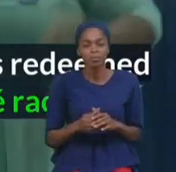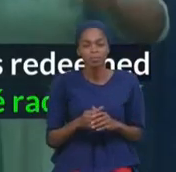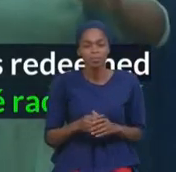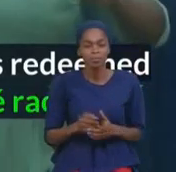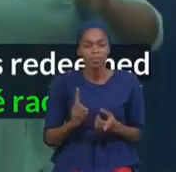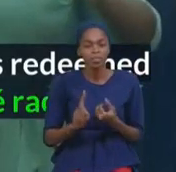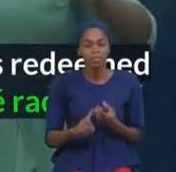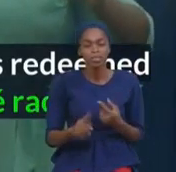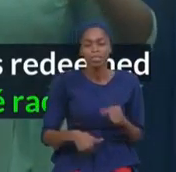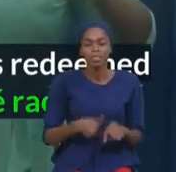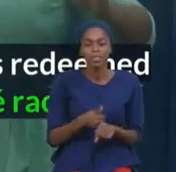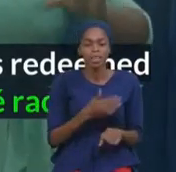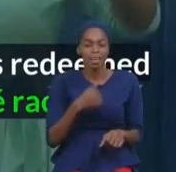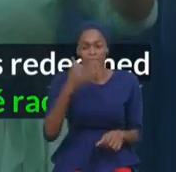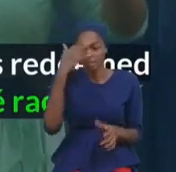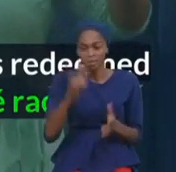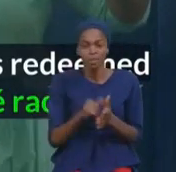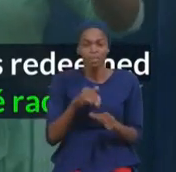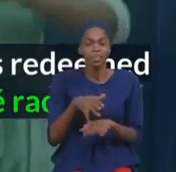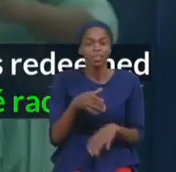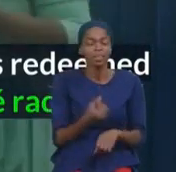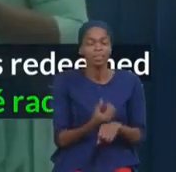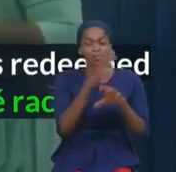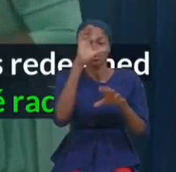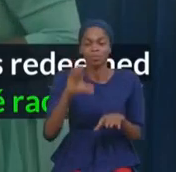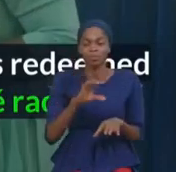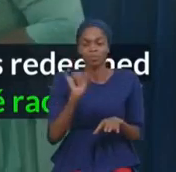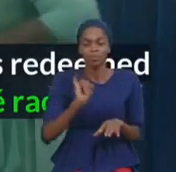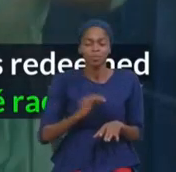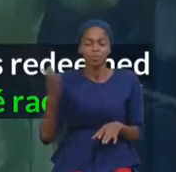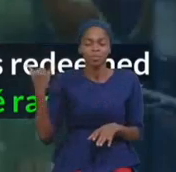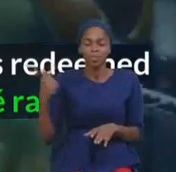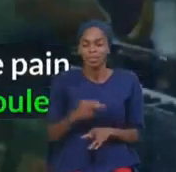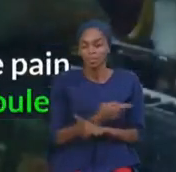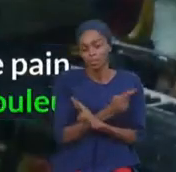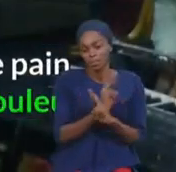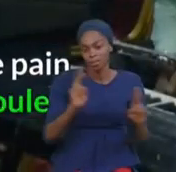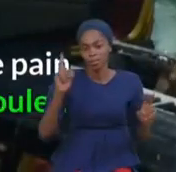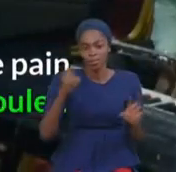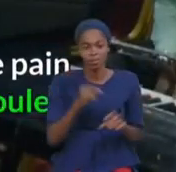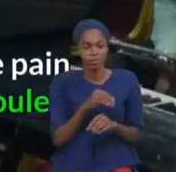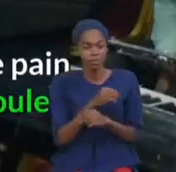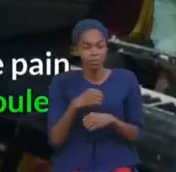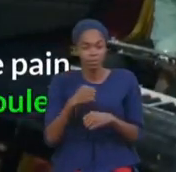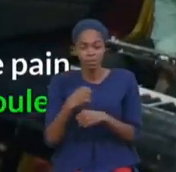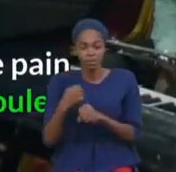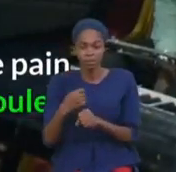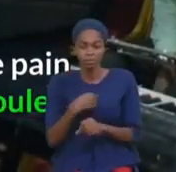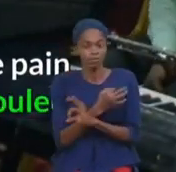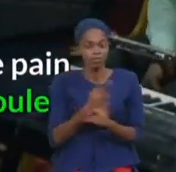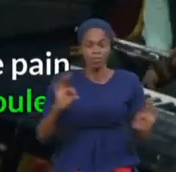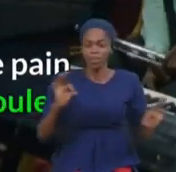Know that at Calvary I was redeemed. You set me free. I'm